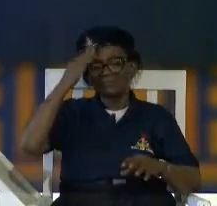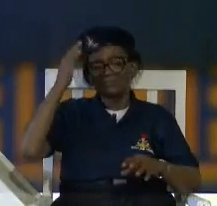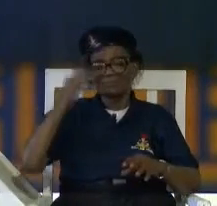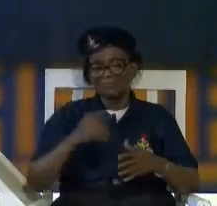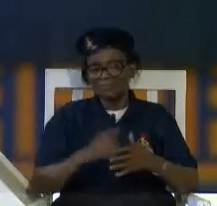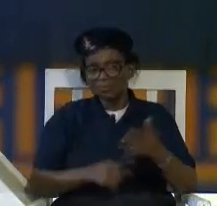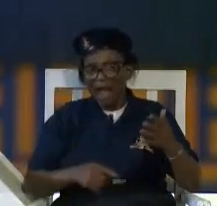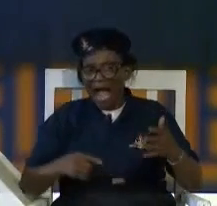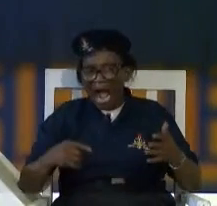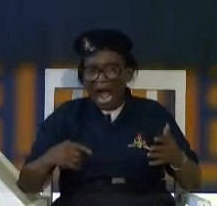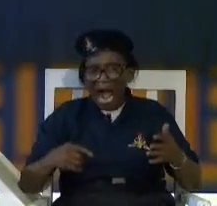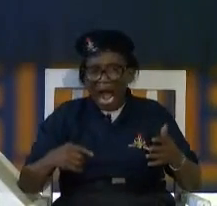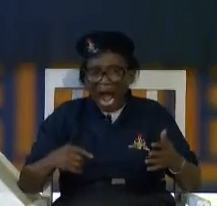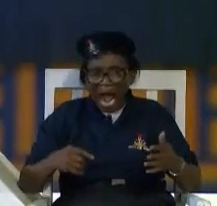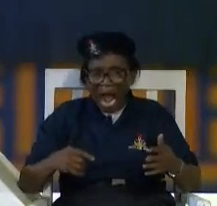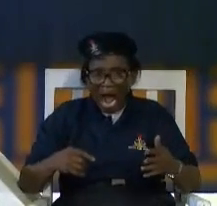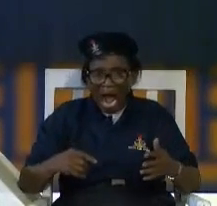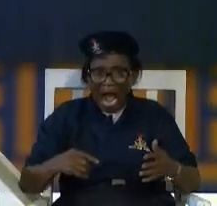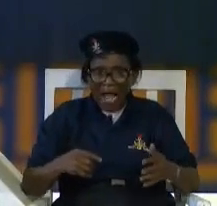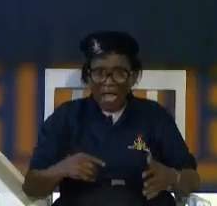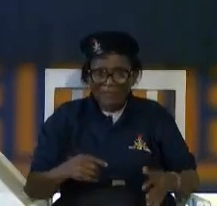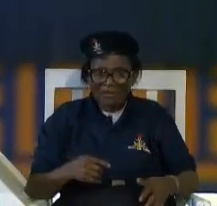what we miss